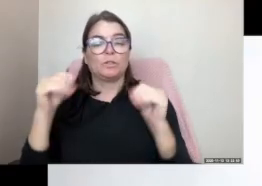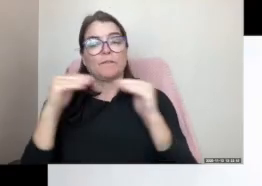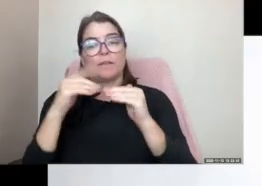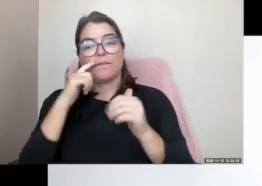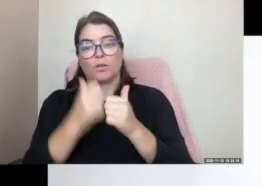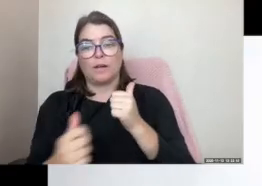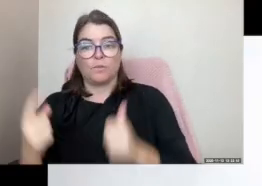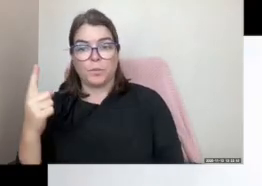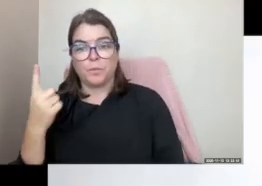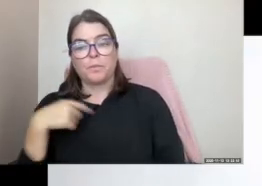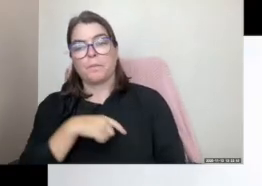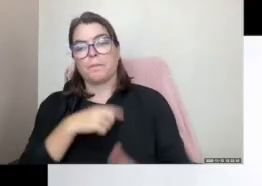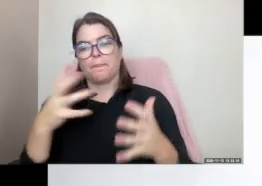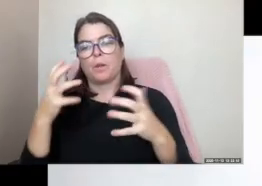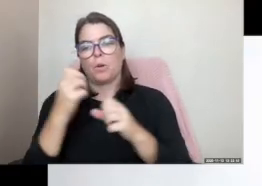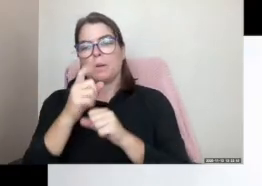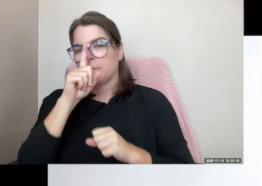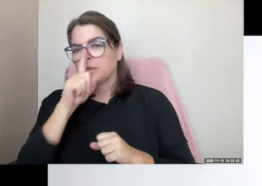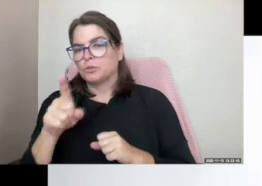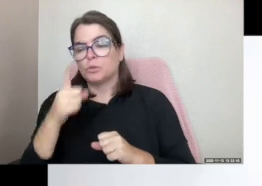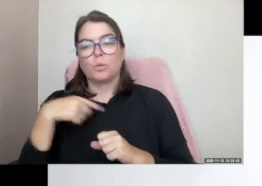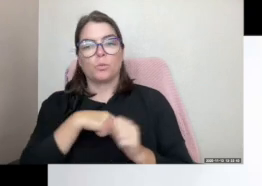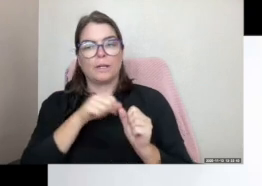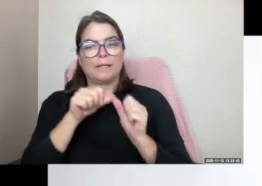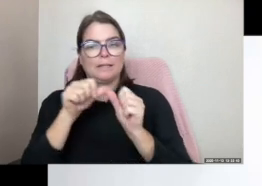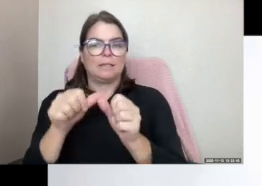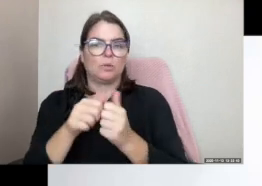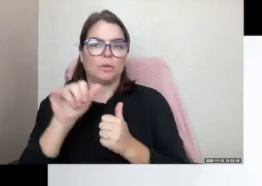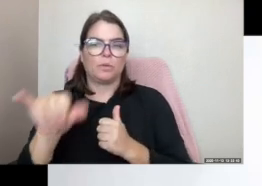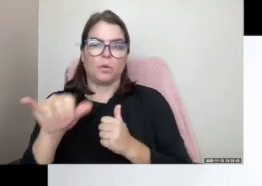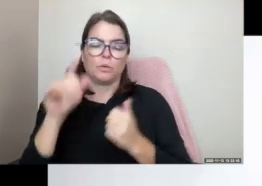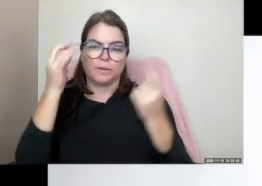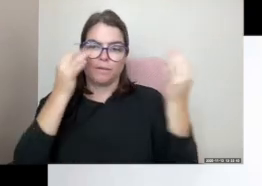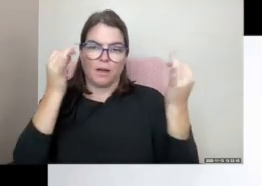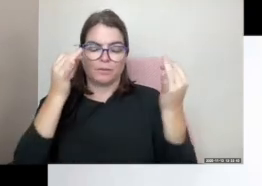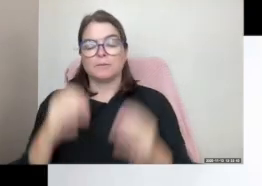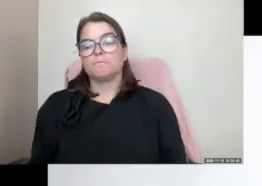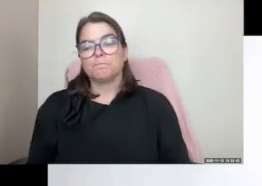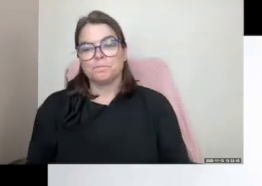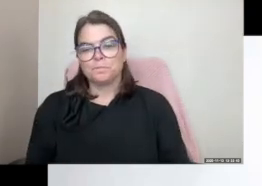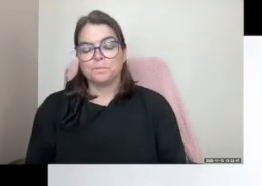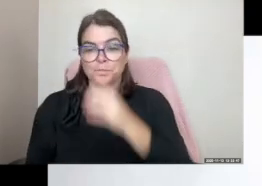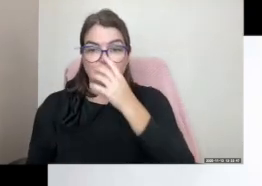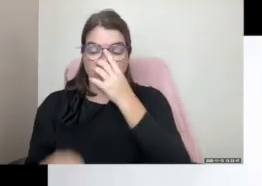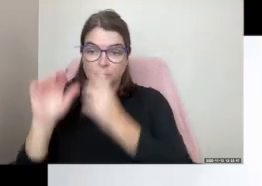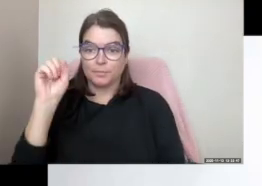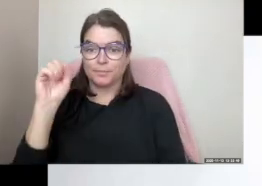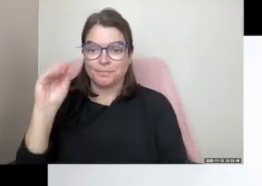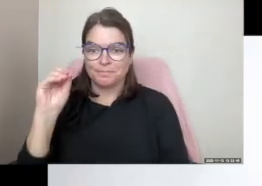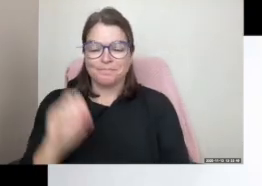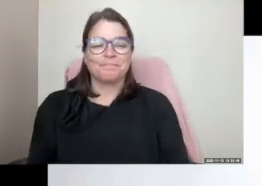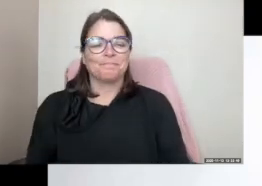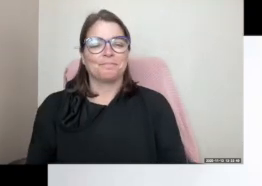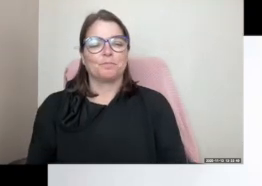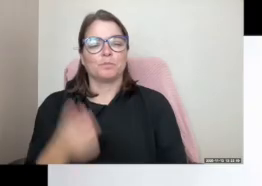barriers, and they have helped us over the years in developing unique solutions that are fair for everyone. So we want to make